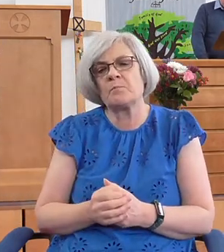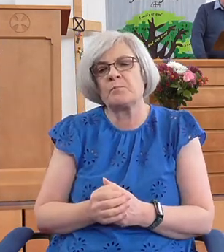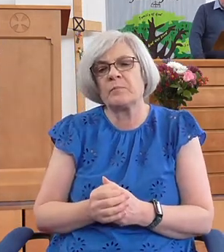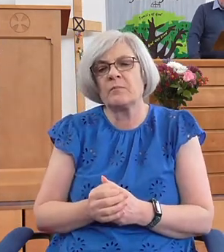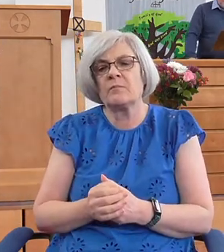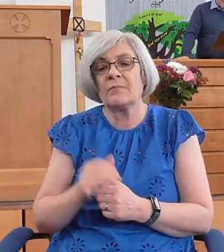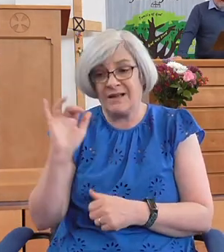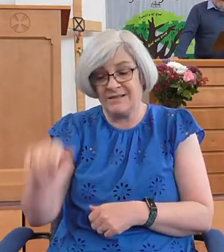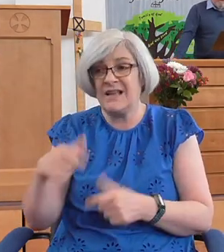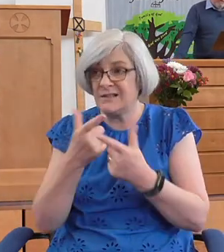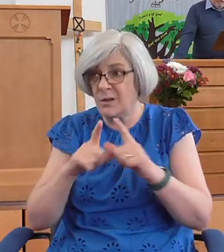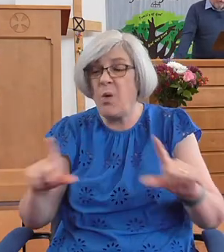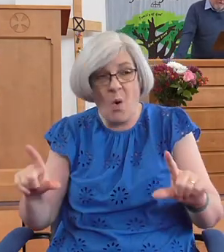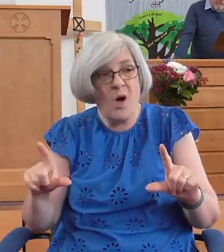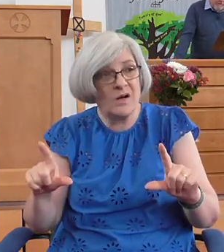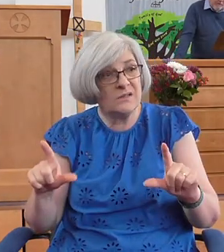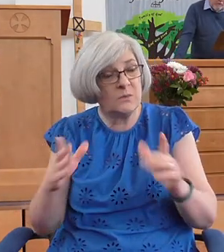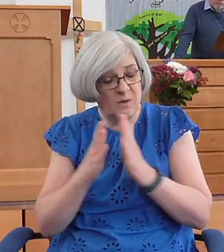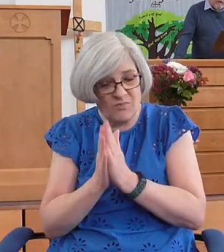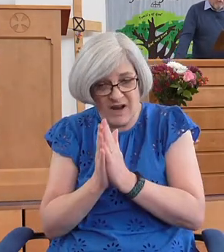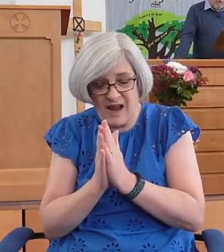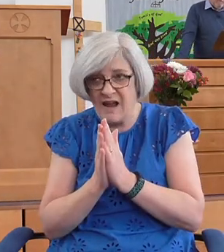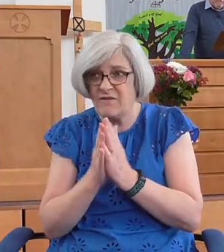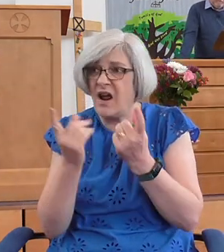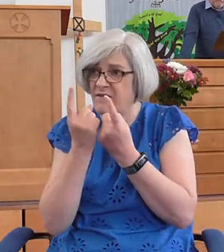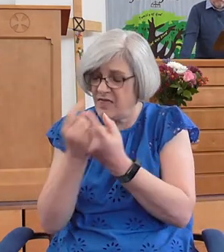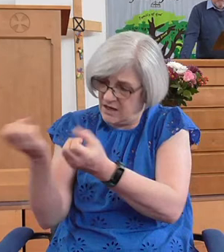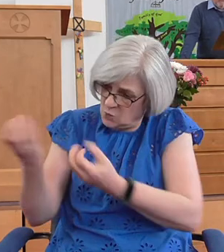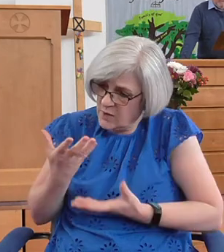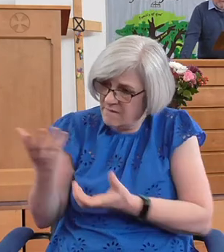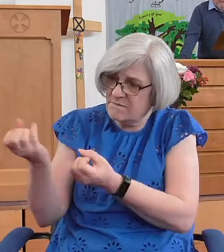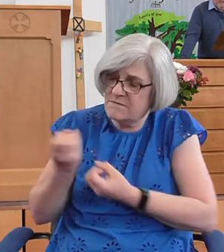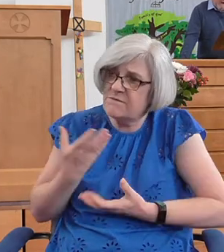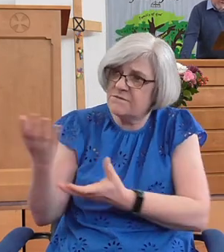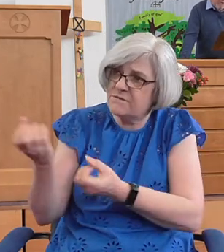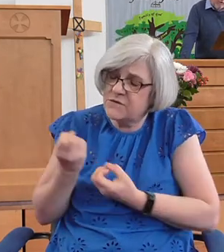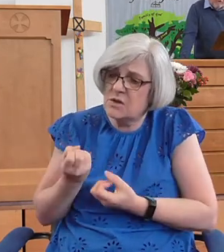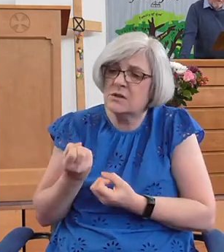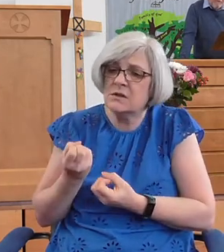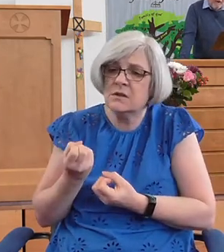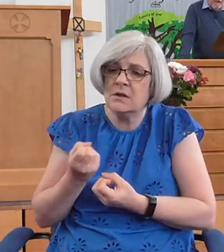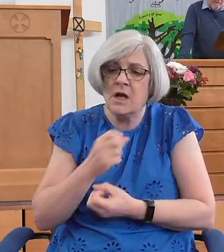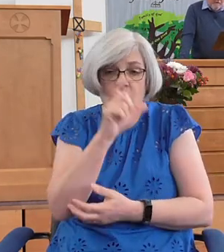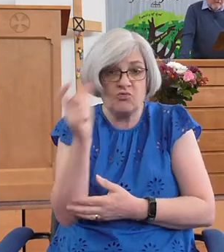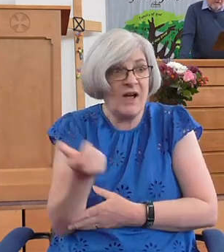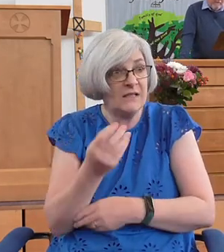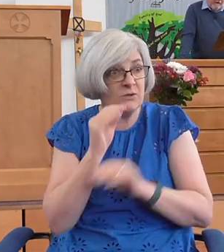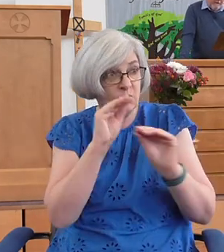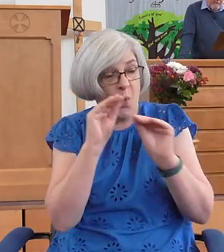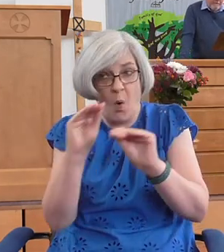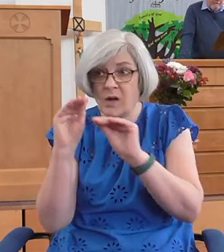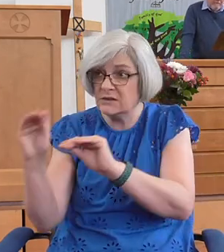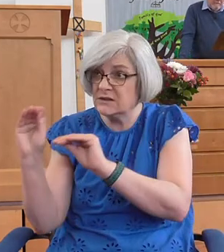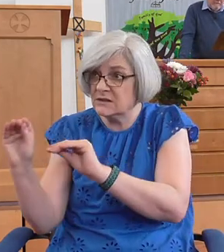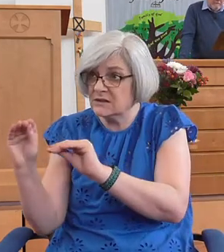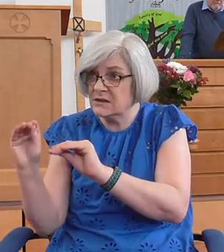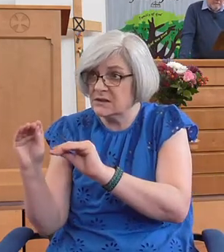Yes, Lord, we do pray for your provision all day long. Christ taught us to pray for our daily bread.